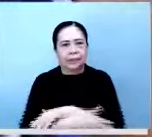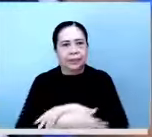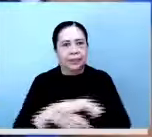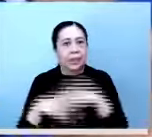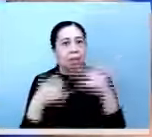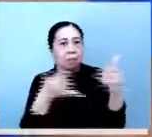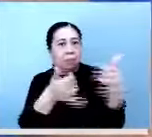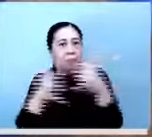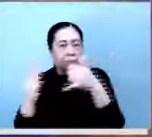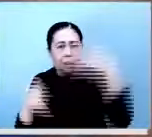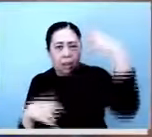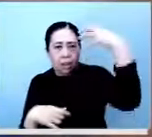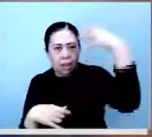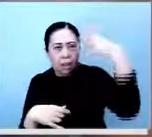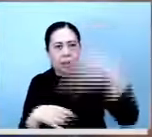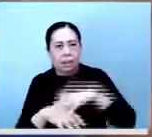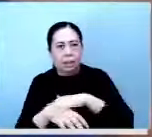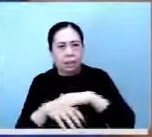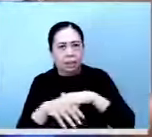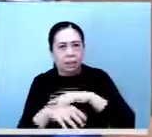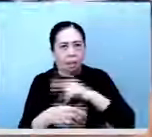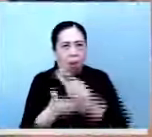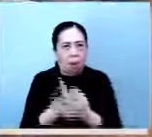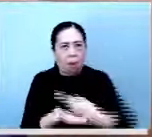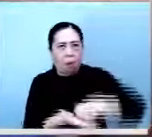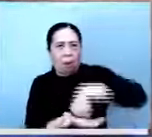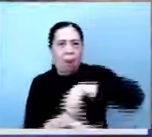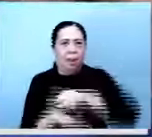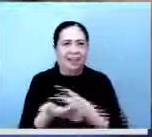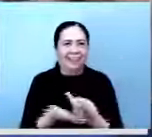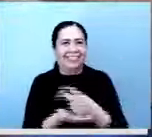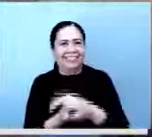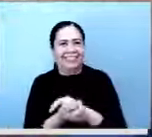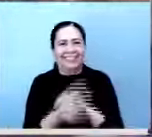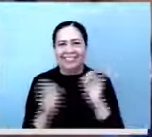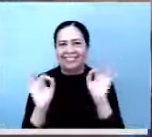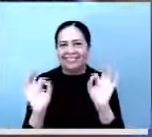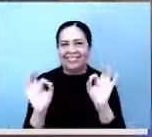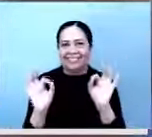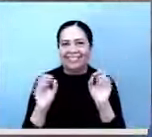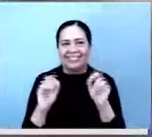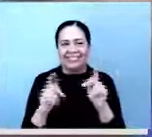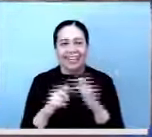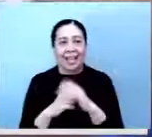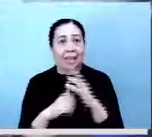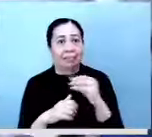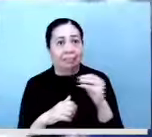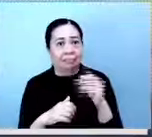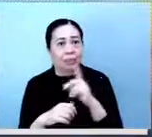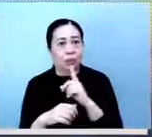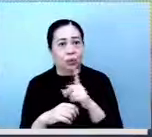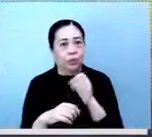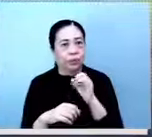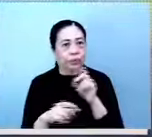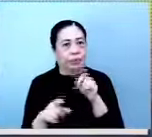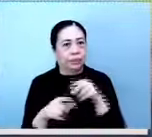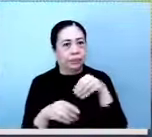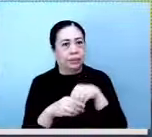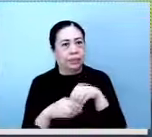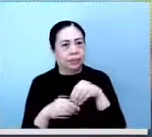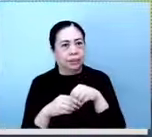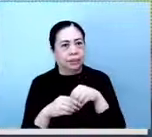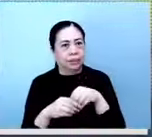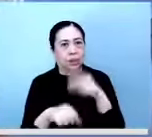sila under the sun, dumapada pa sila dyan. Okay sila. Okay sila dyan. Tsaka ano, actually, if you see inside, it's